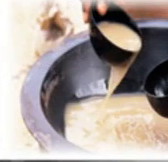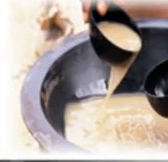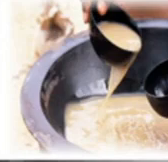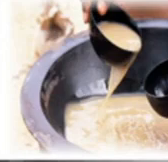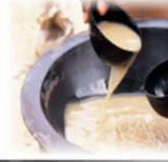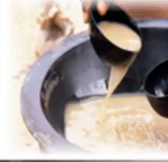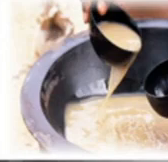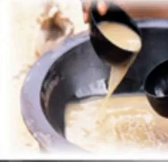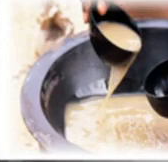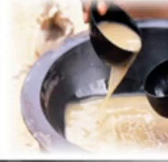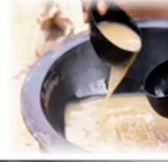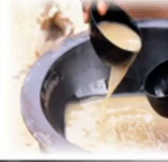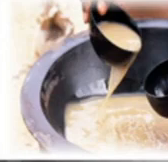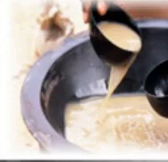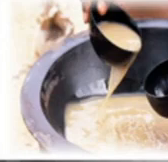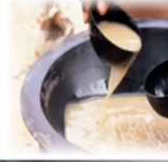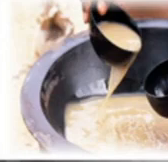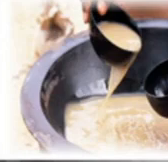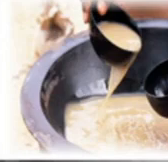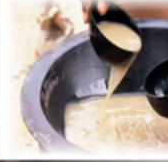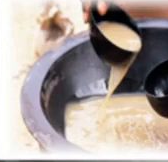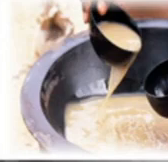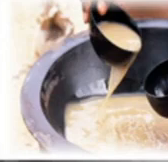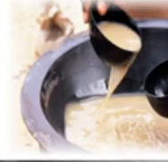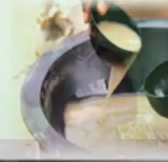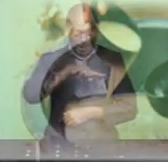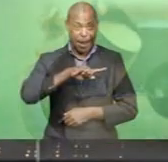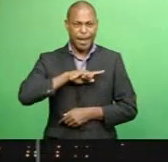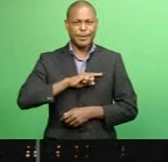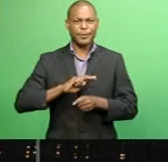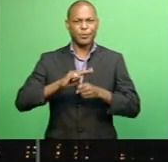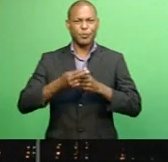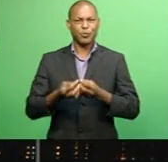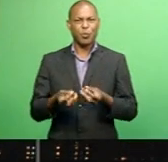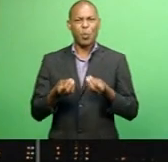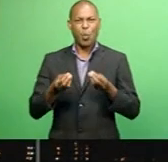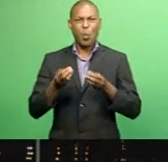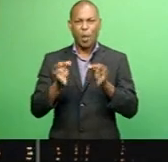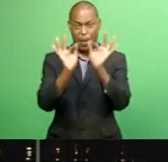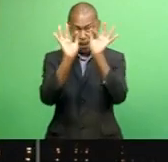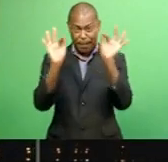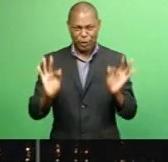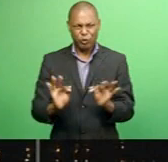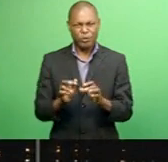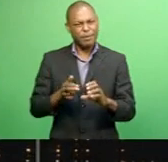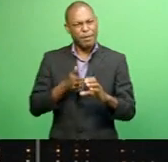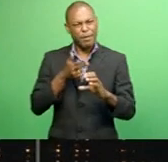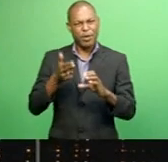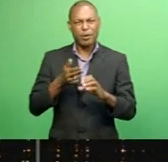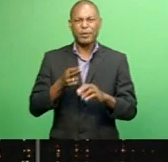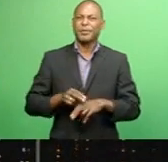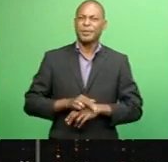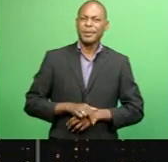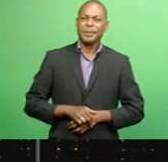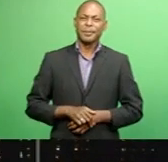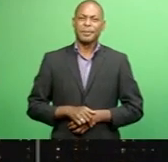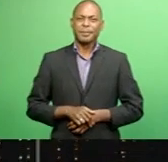our FBC website to answer. You can send us newsworthy pictures and videos on email